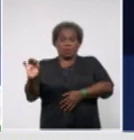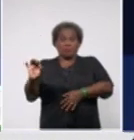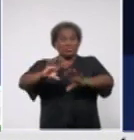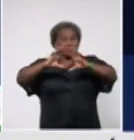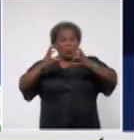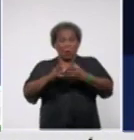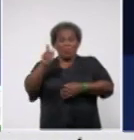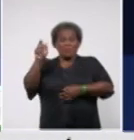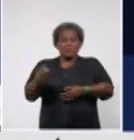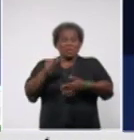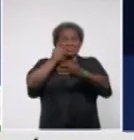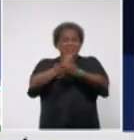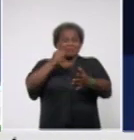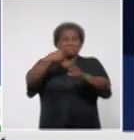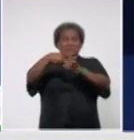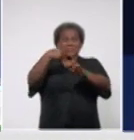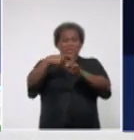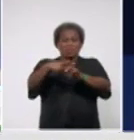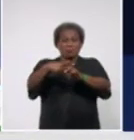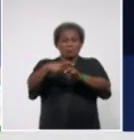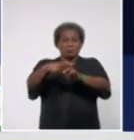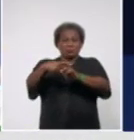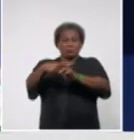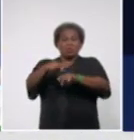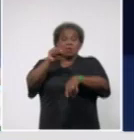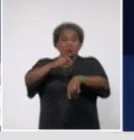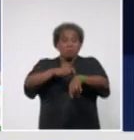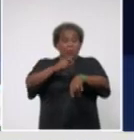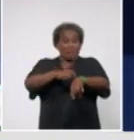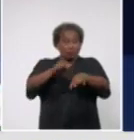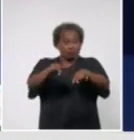of the virus than those with symptoms.